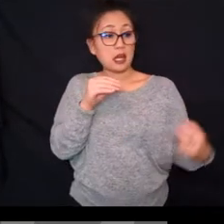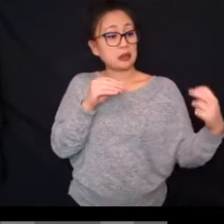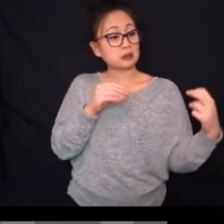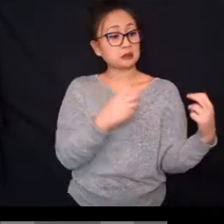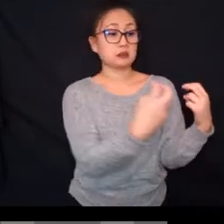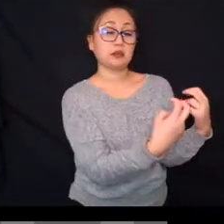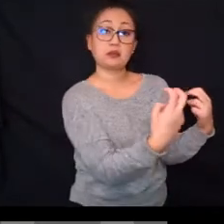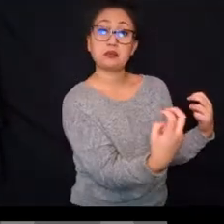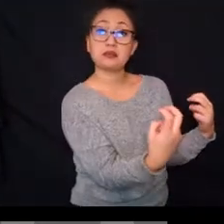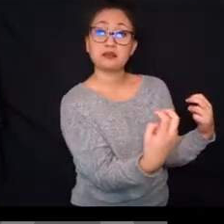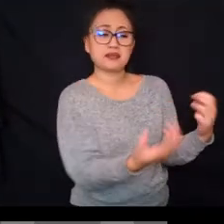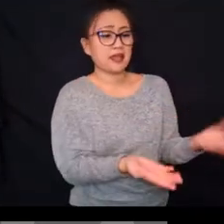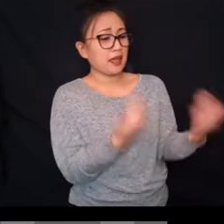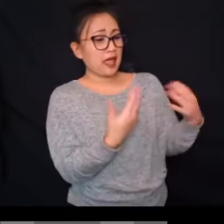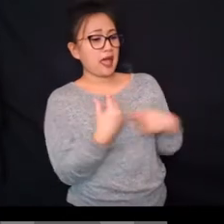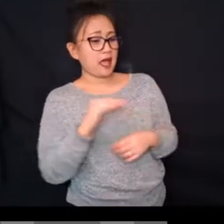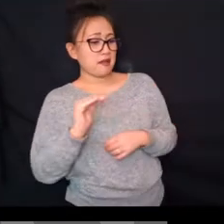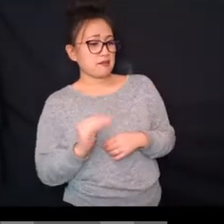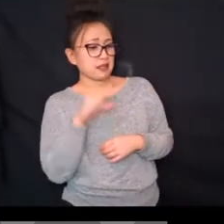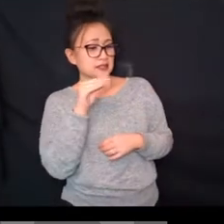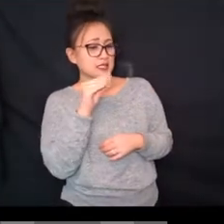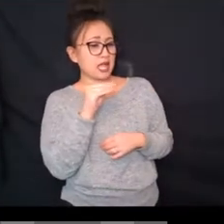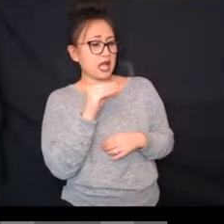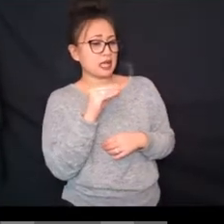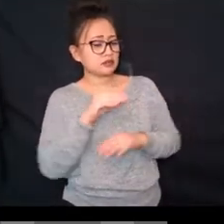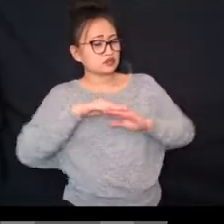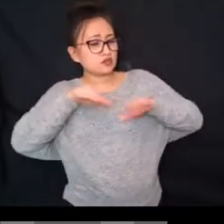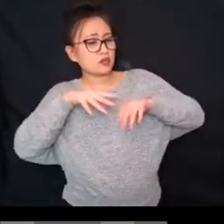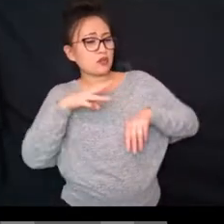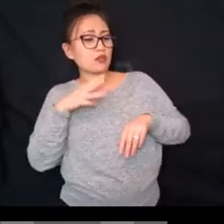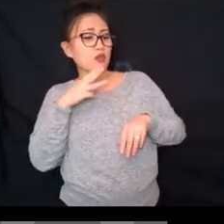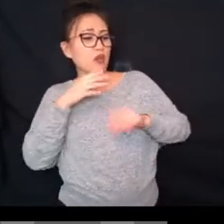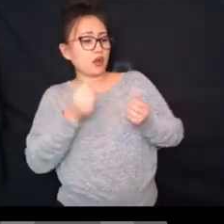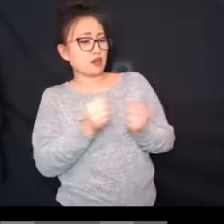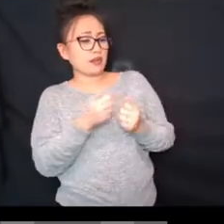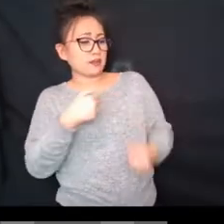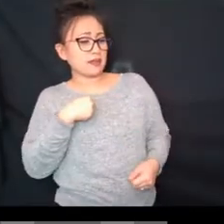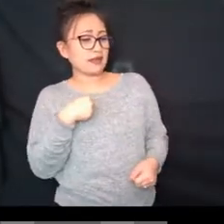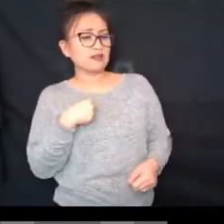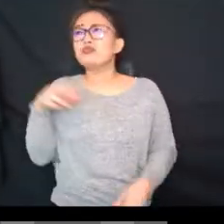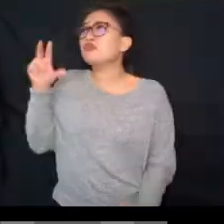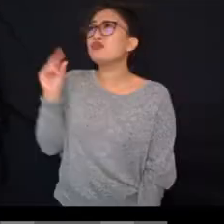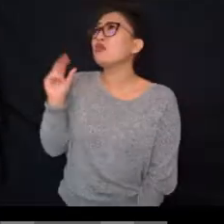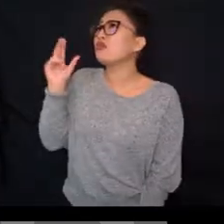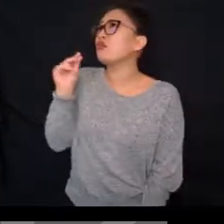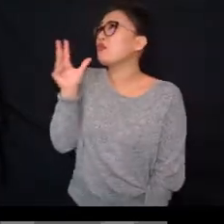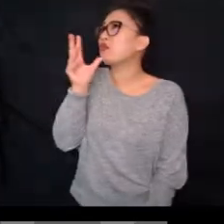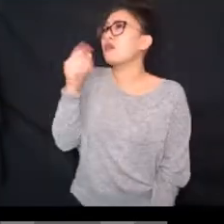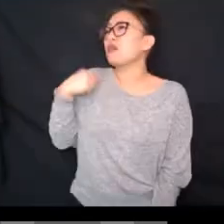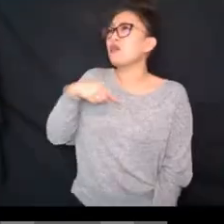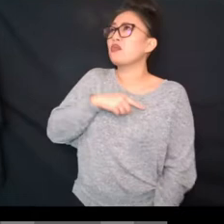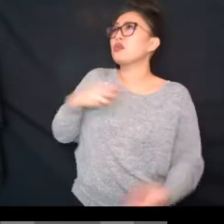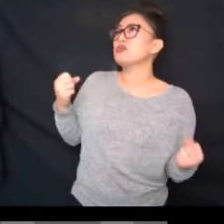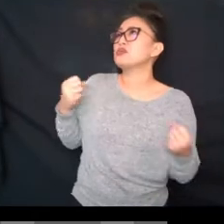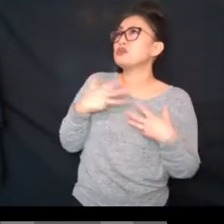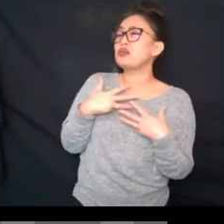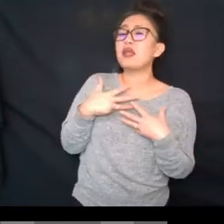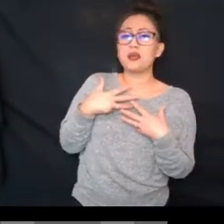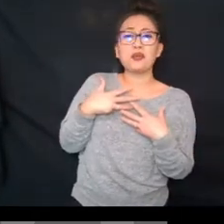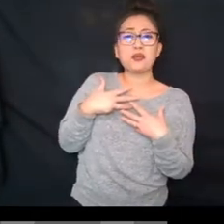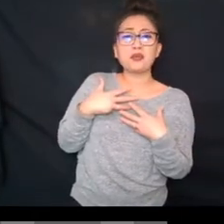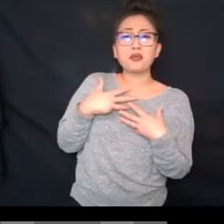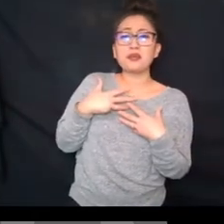Come, little ducklings, Mama called again. Paddle on the water with me. Oh, no, Mama, no. We're too scared, cried Piddle, Puddle, and